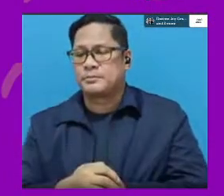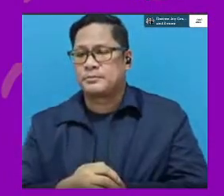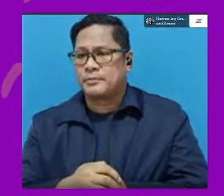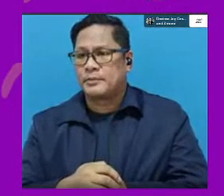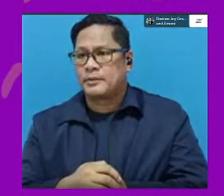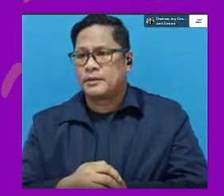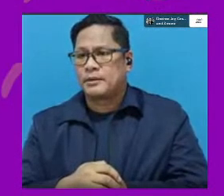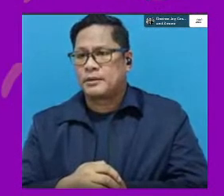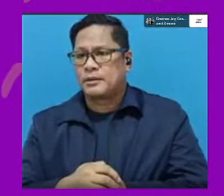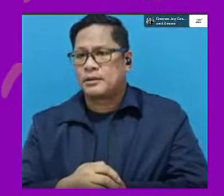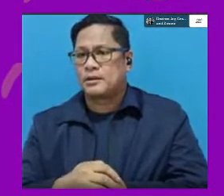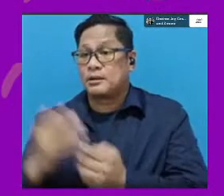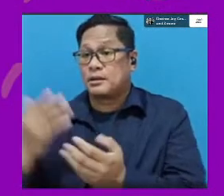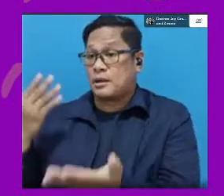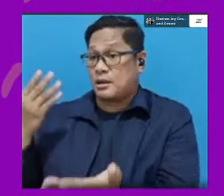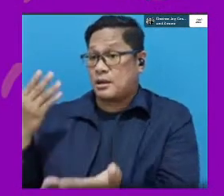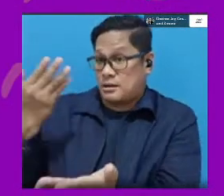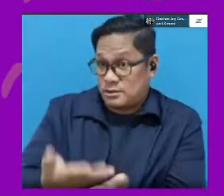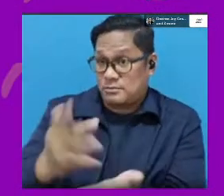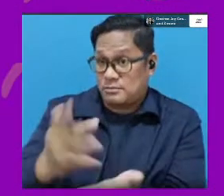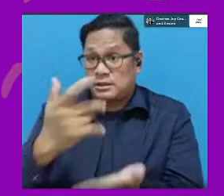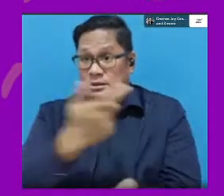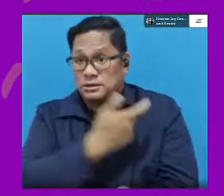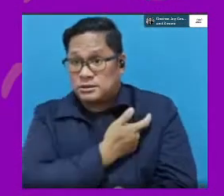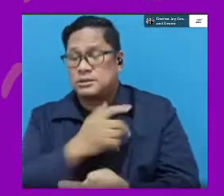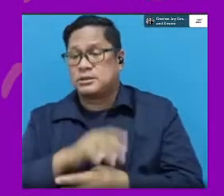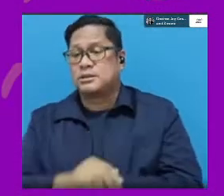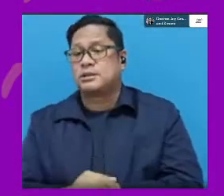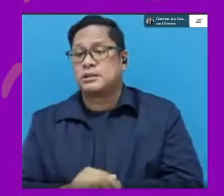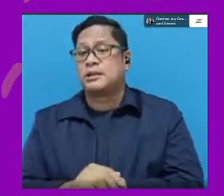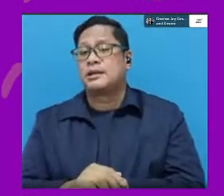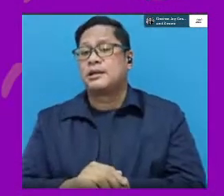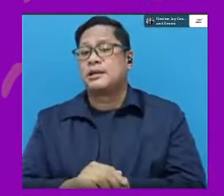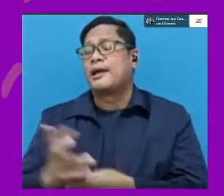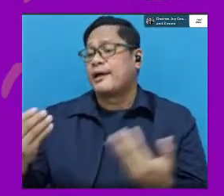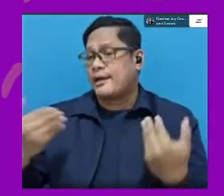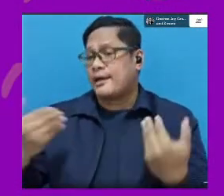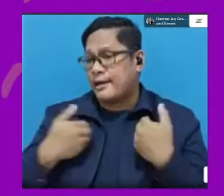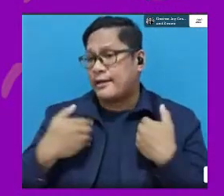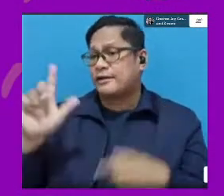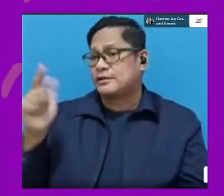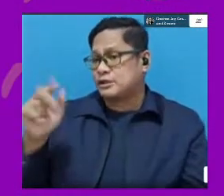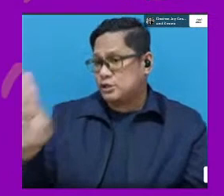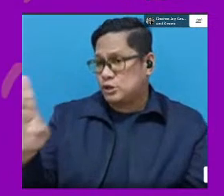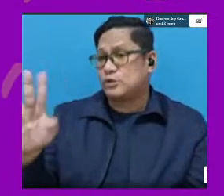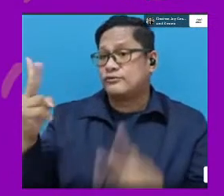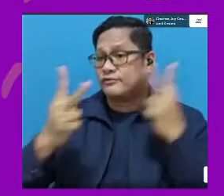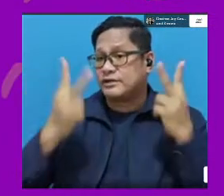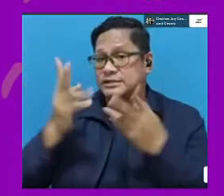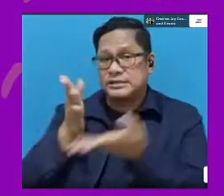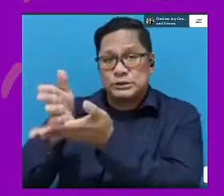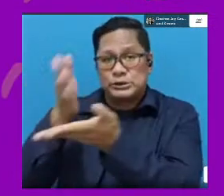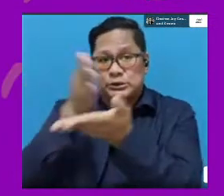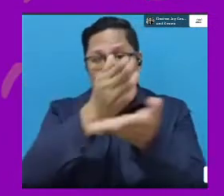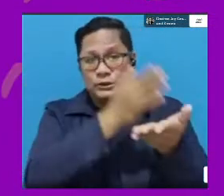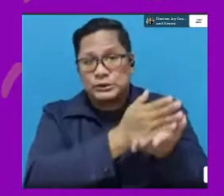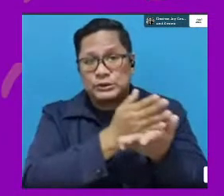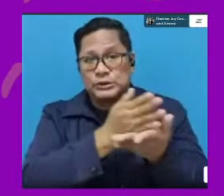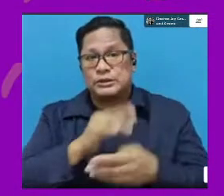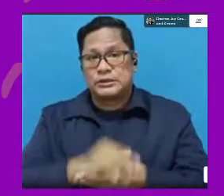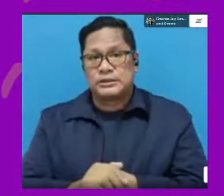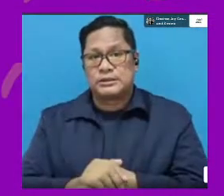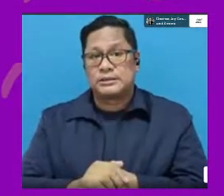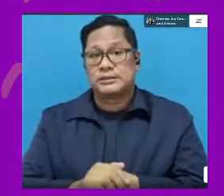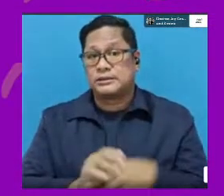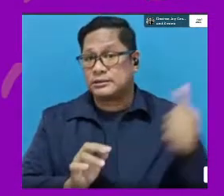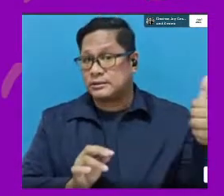for the arrival of the vaccine. So like what I've mentioned, we conducted LGU visits. Here are some of the LGUs that we